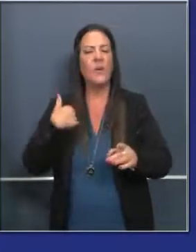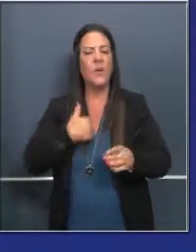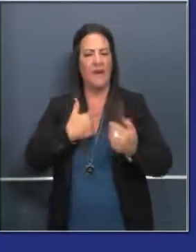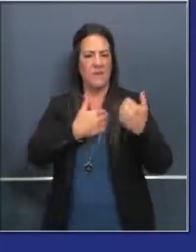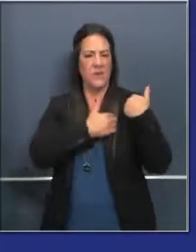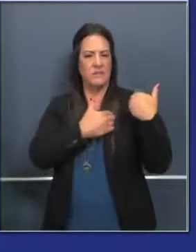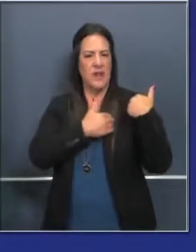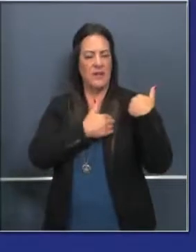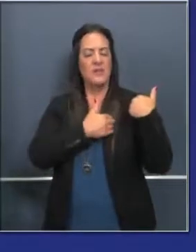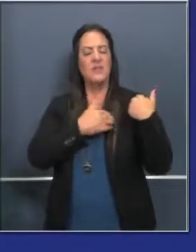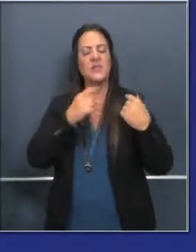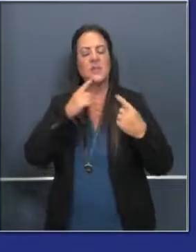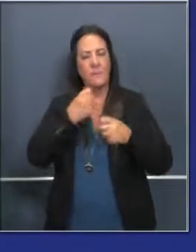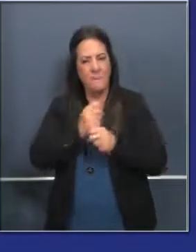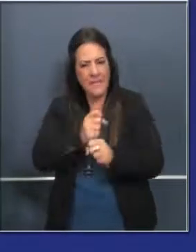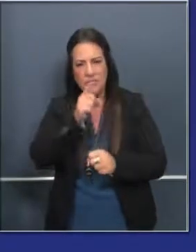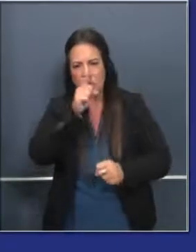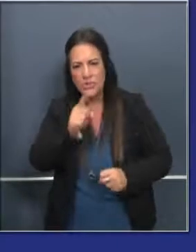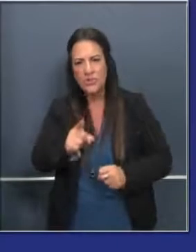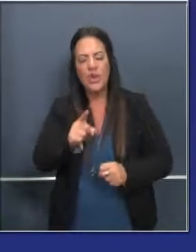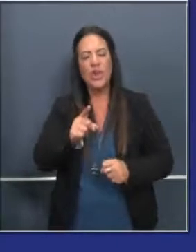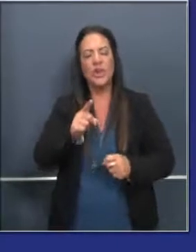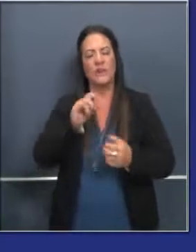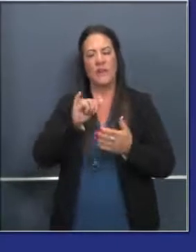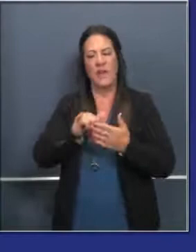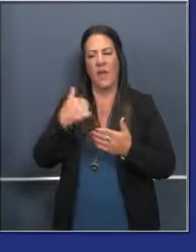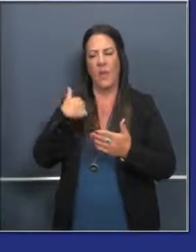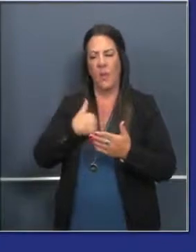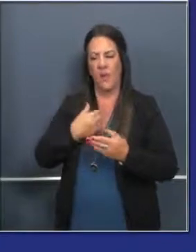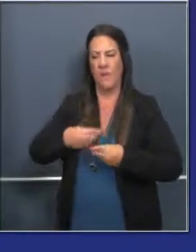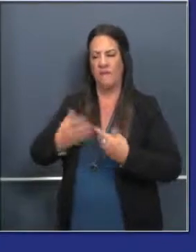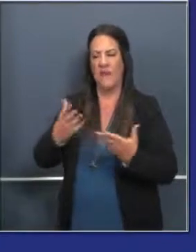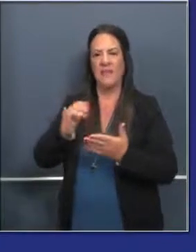to advance that paradigm, that value, and that protocol.